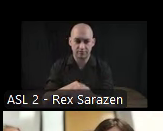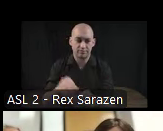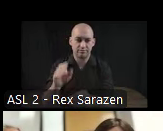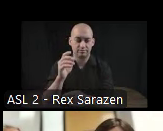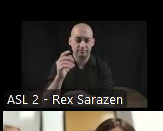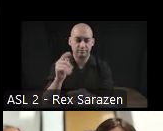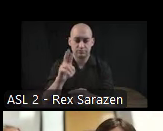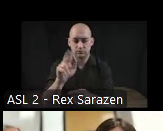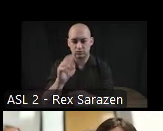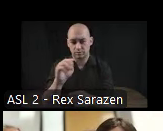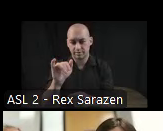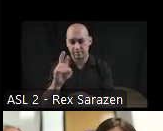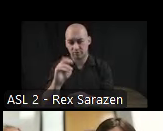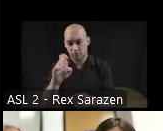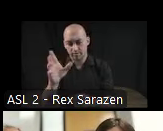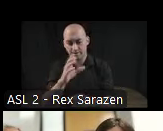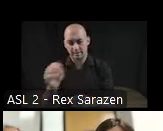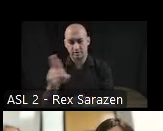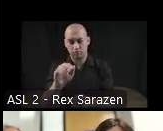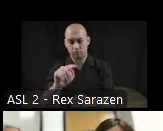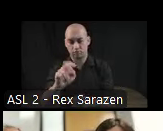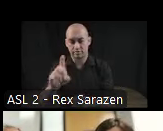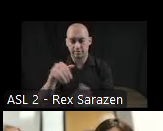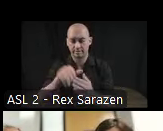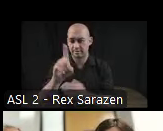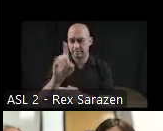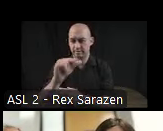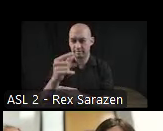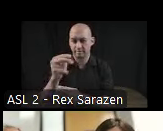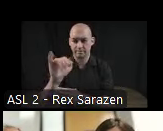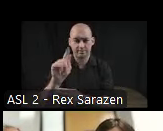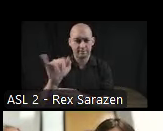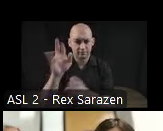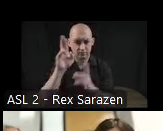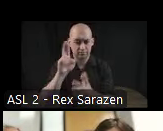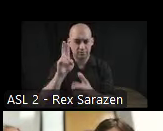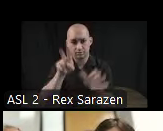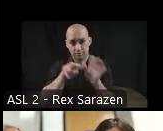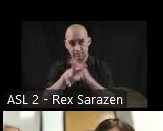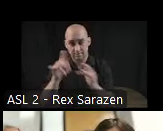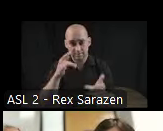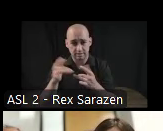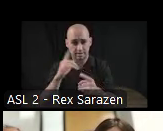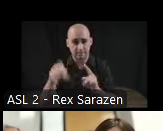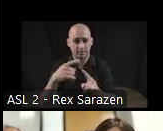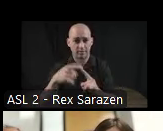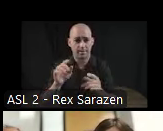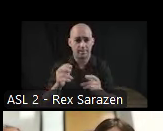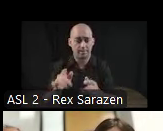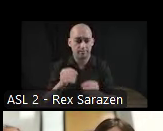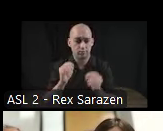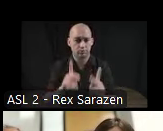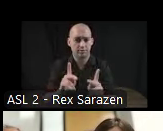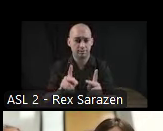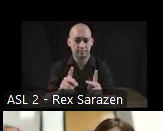in dignity and choice is essential. Looking ahead, I'm excited about the opportunities we would identify today to